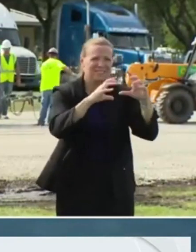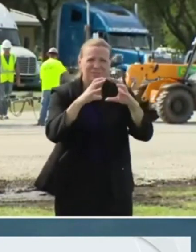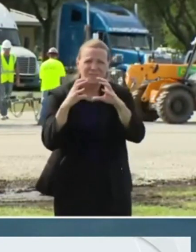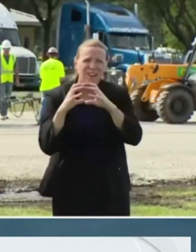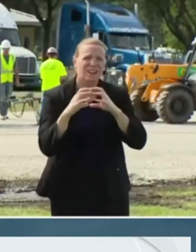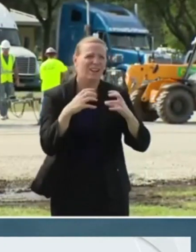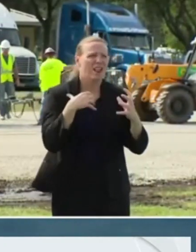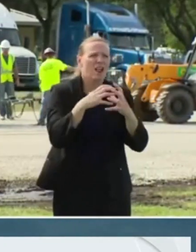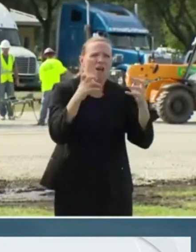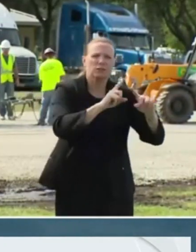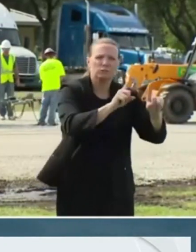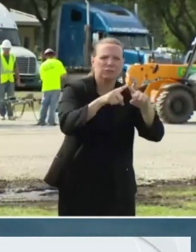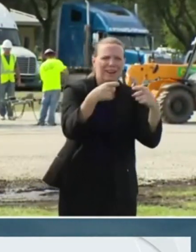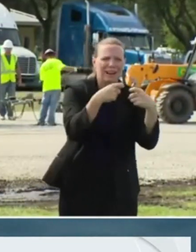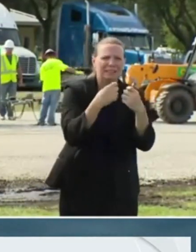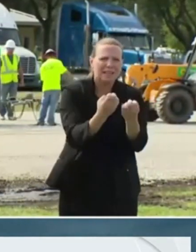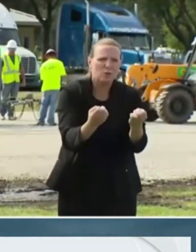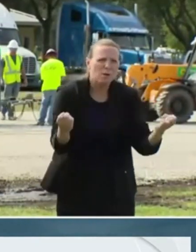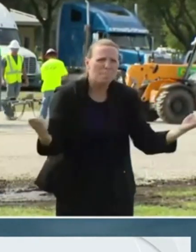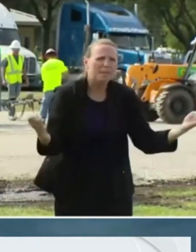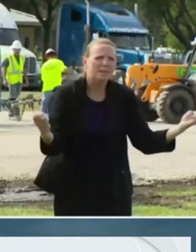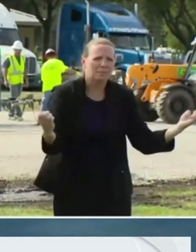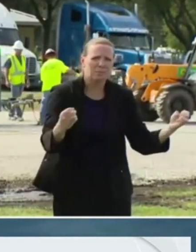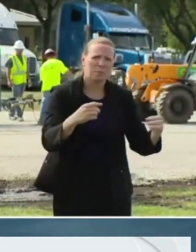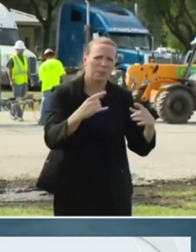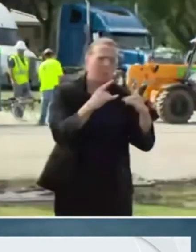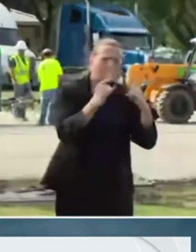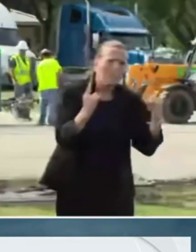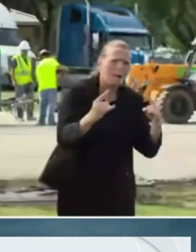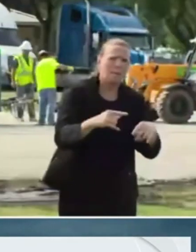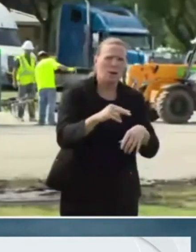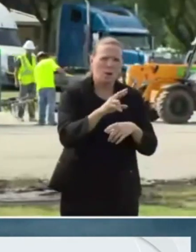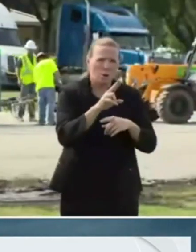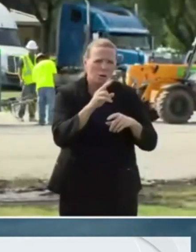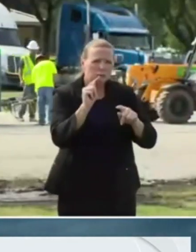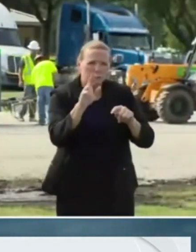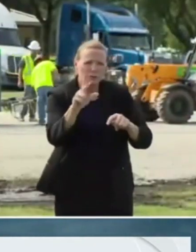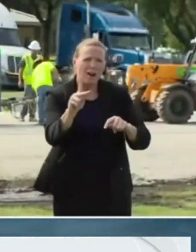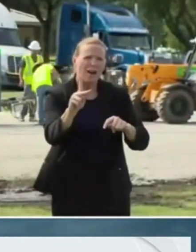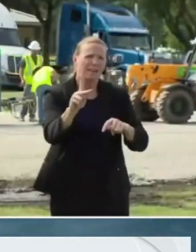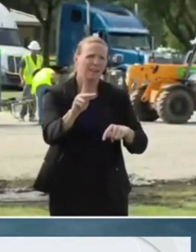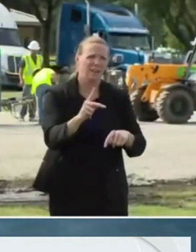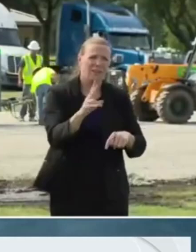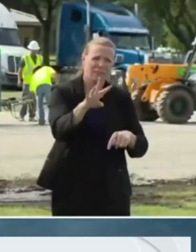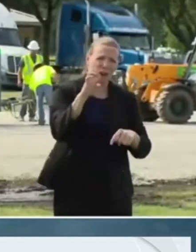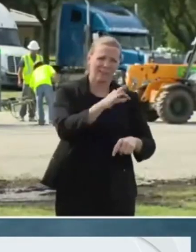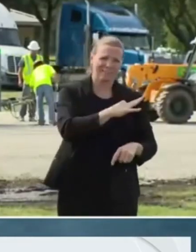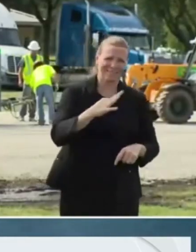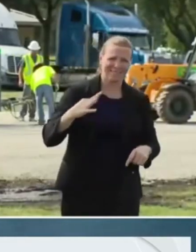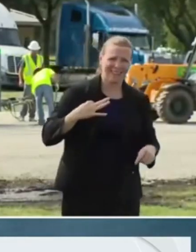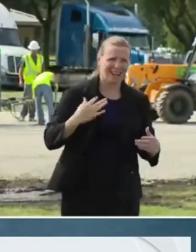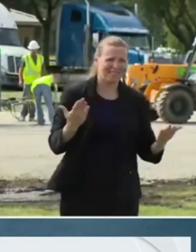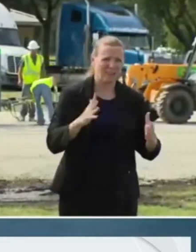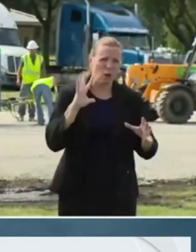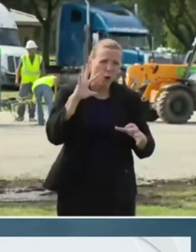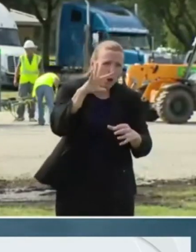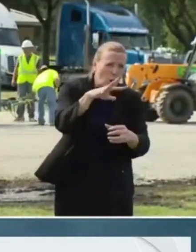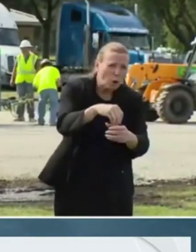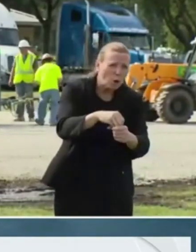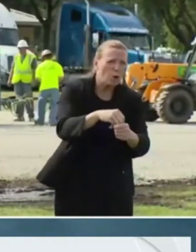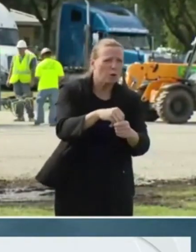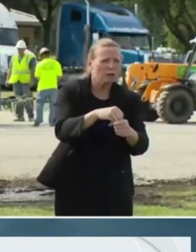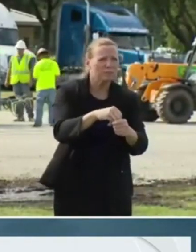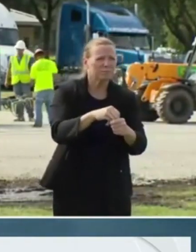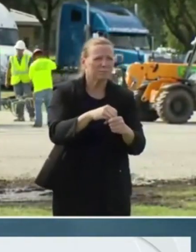equipment, water hoses, bunk trailers, and rollback trucks. 400 personnel here, including riggers, equipment operators,